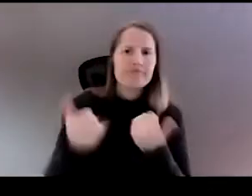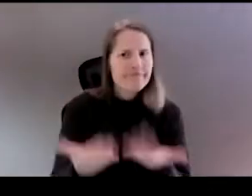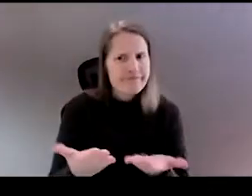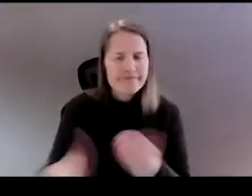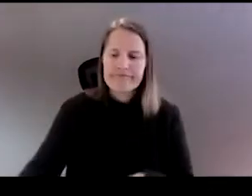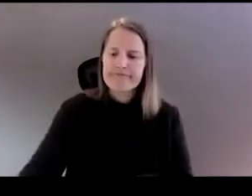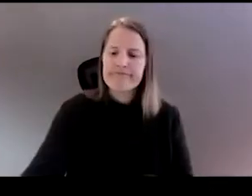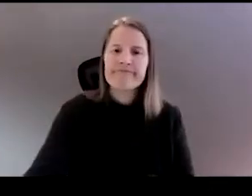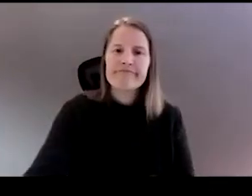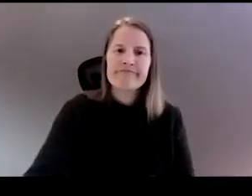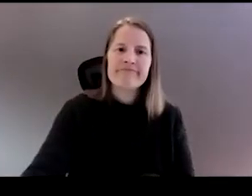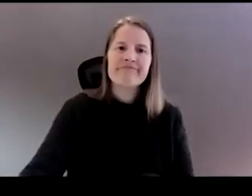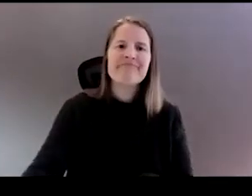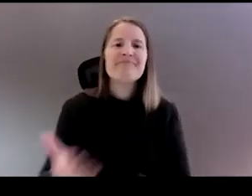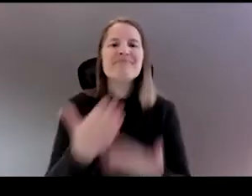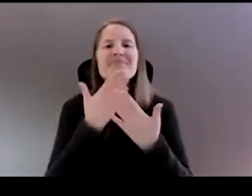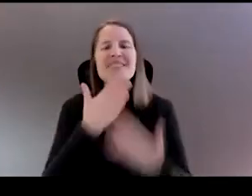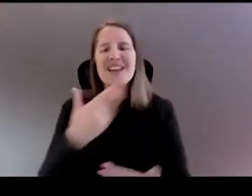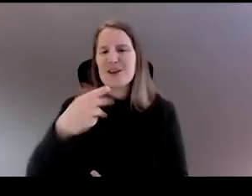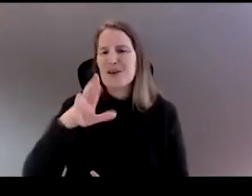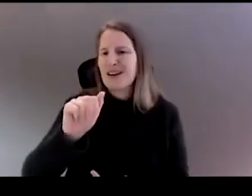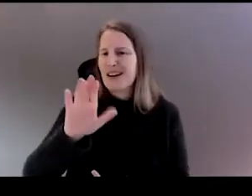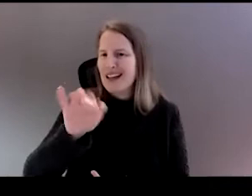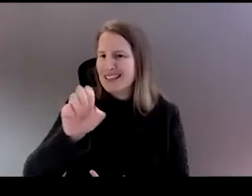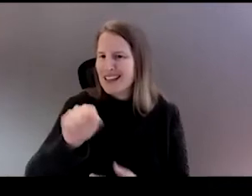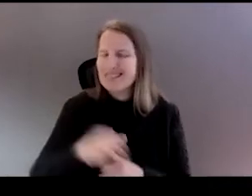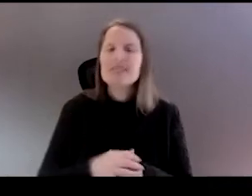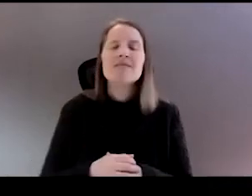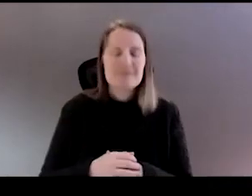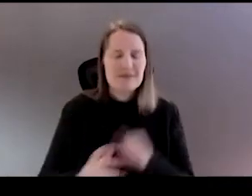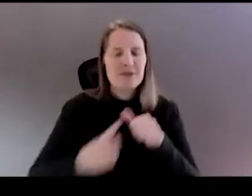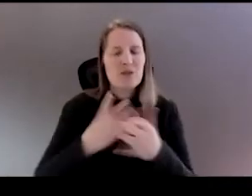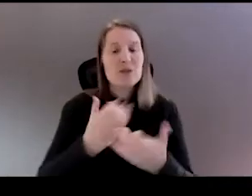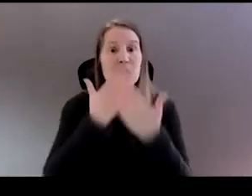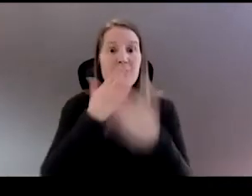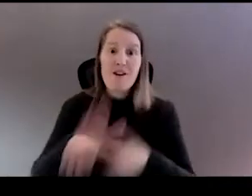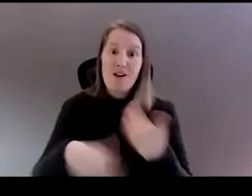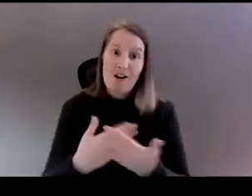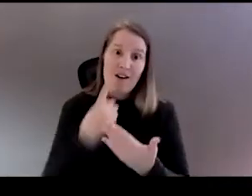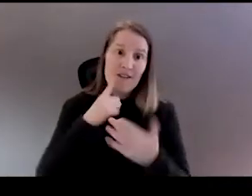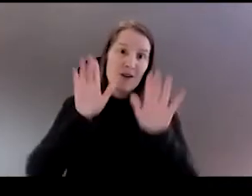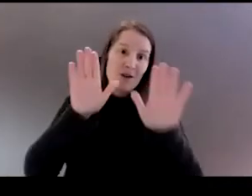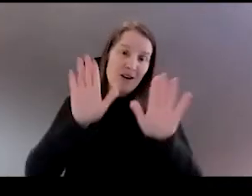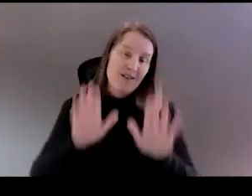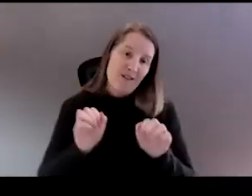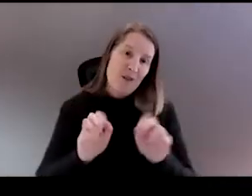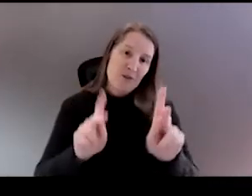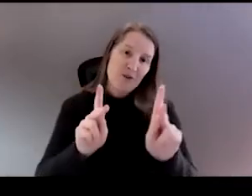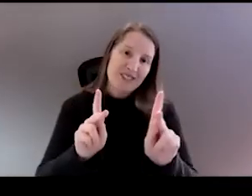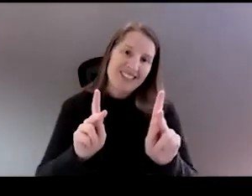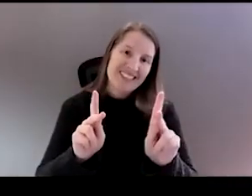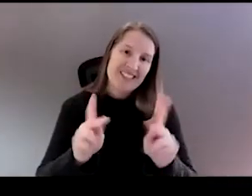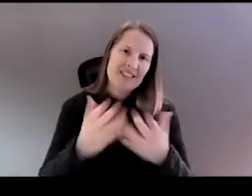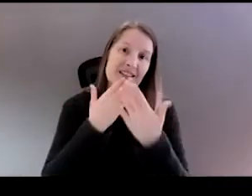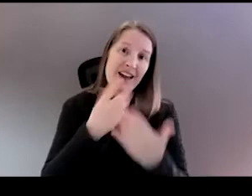Thank you. Gracias. First of all, I just want to thank you all for this really fantastic opportunity, and thank you for the space you have created